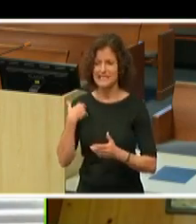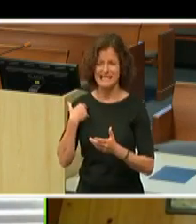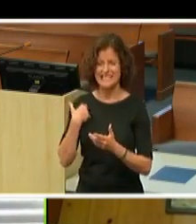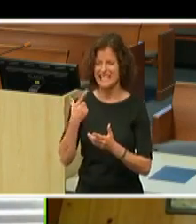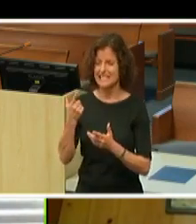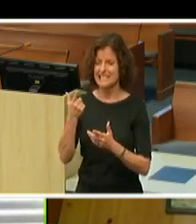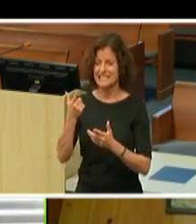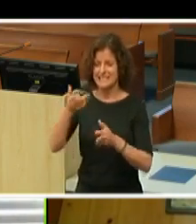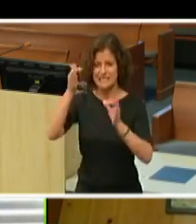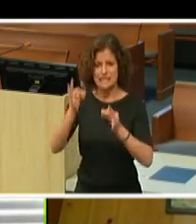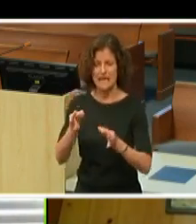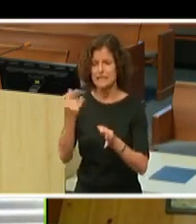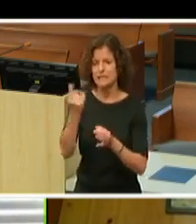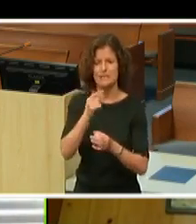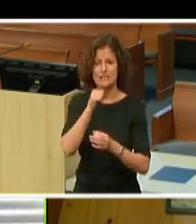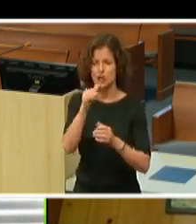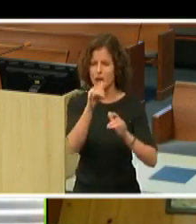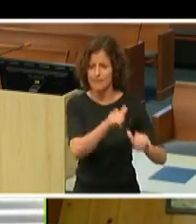norm.